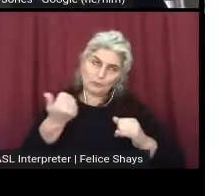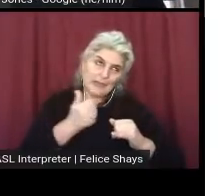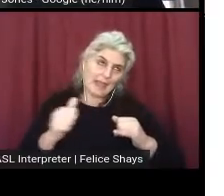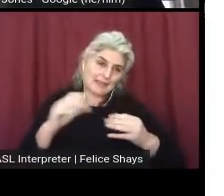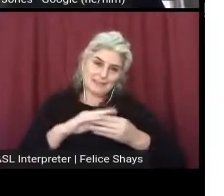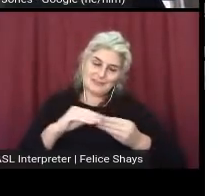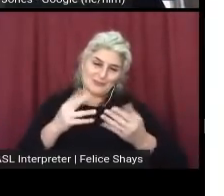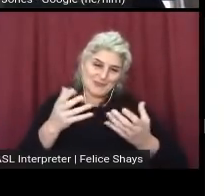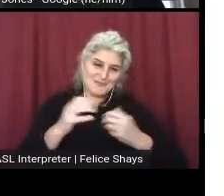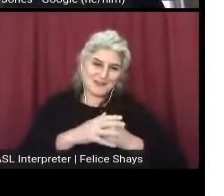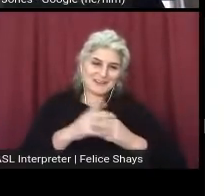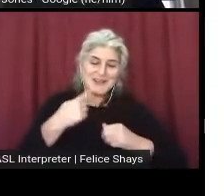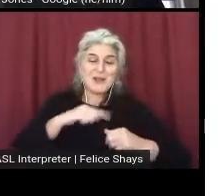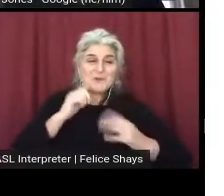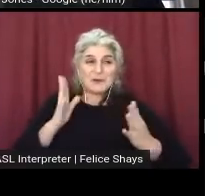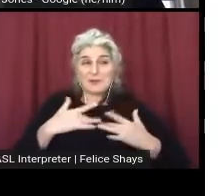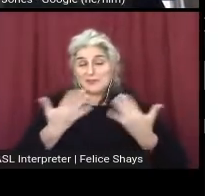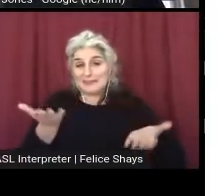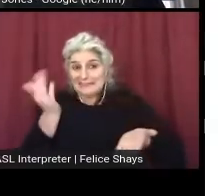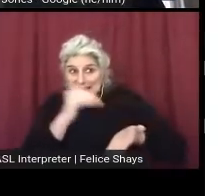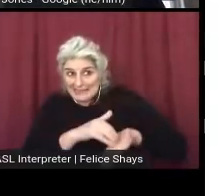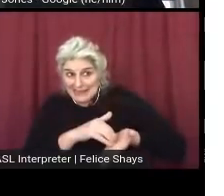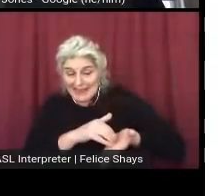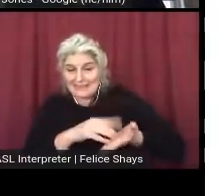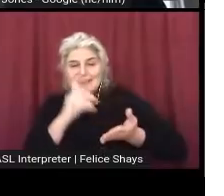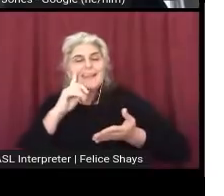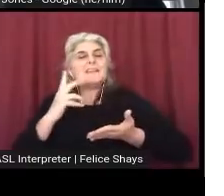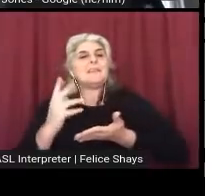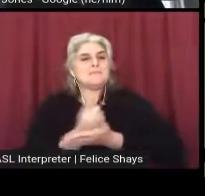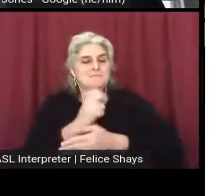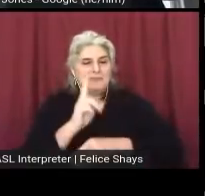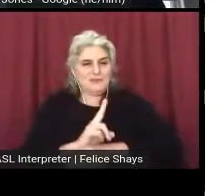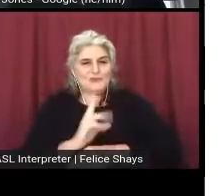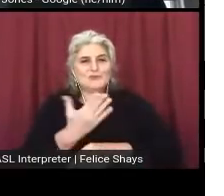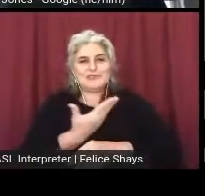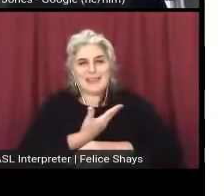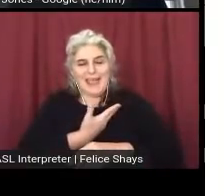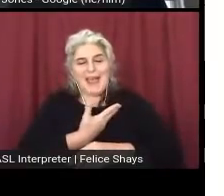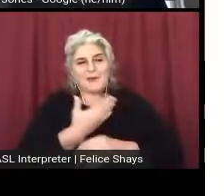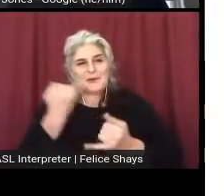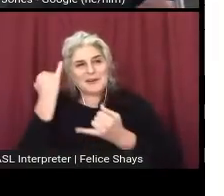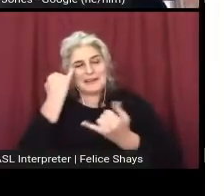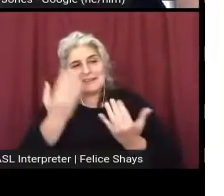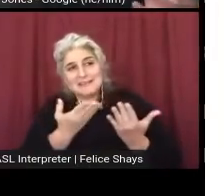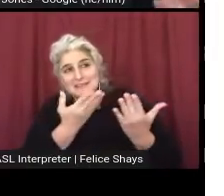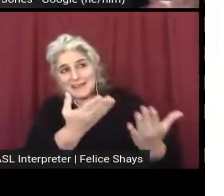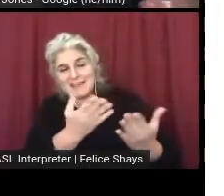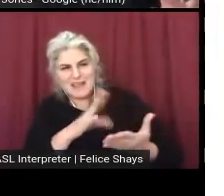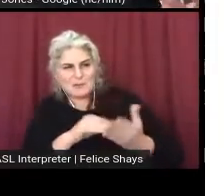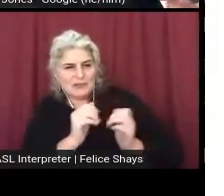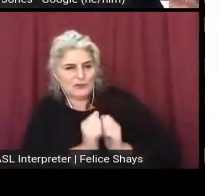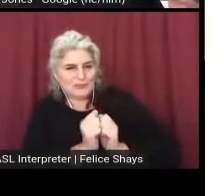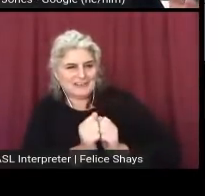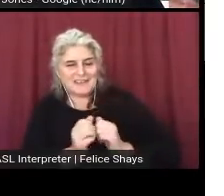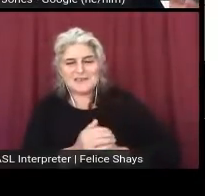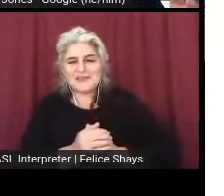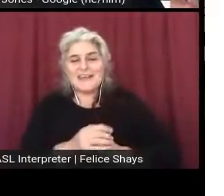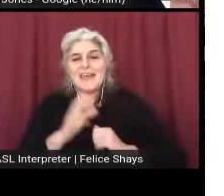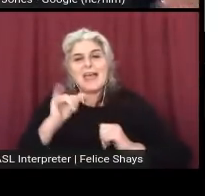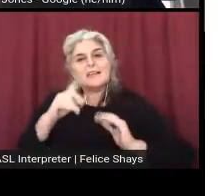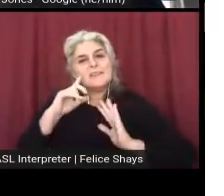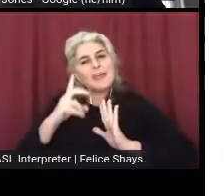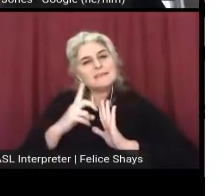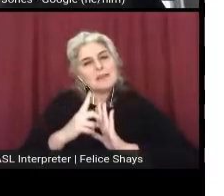know, we were very thrilled to see that they had taken advantage of the learnings that we had done together. And I think it demonstrates